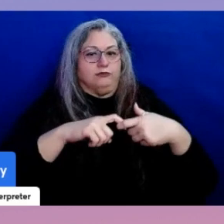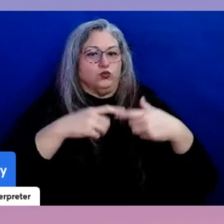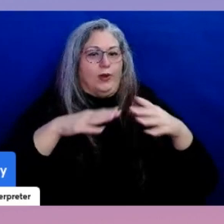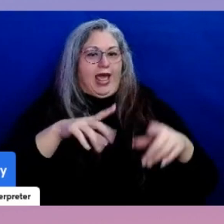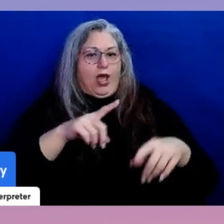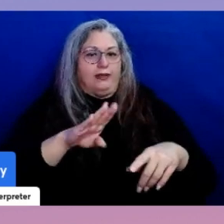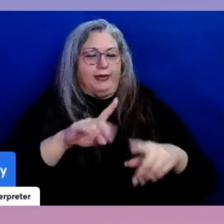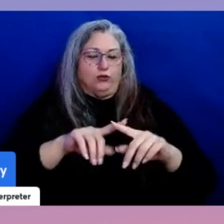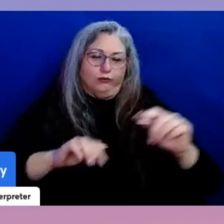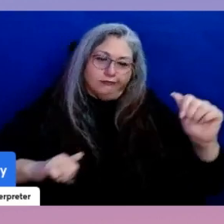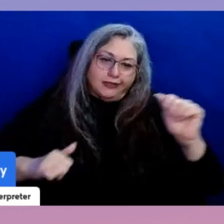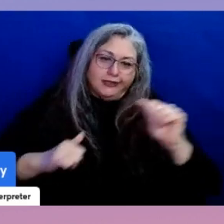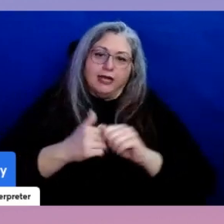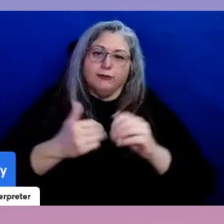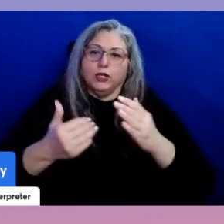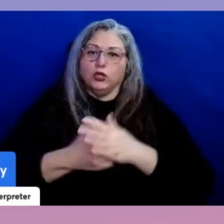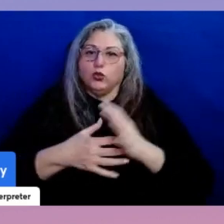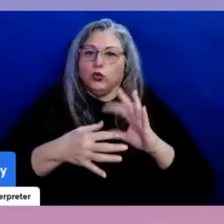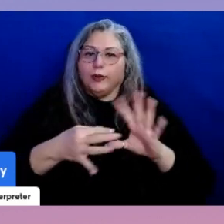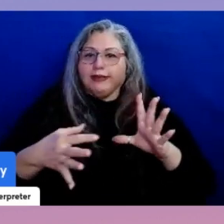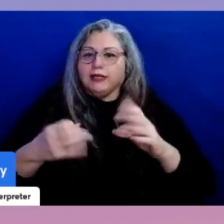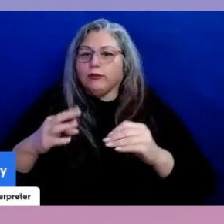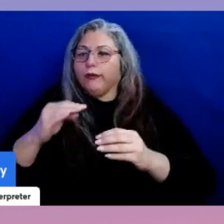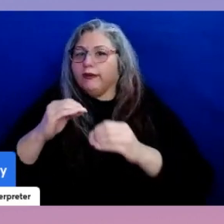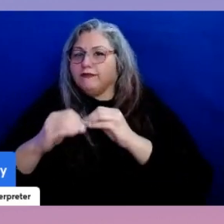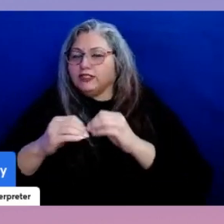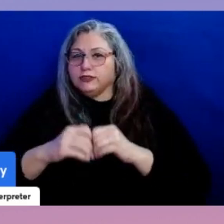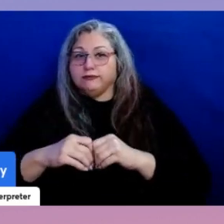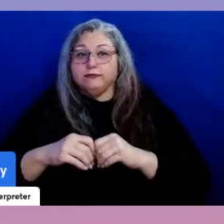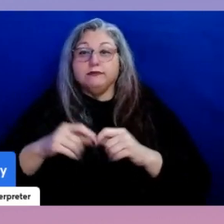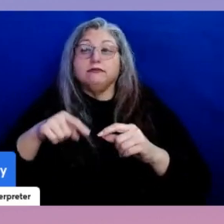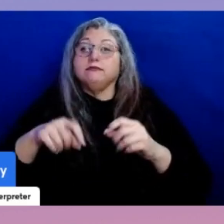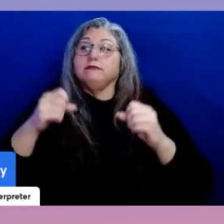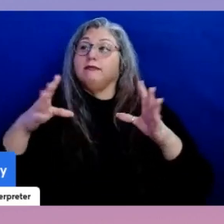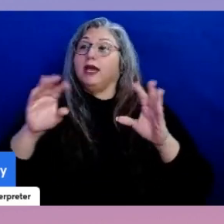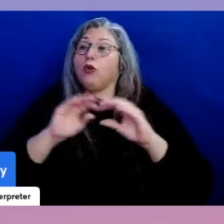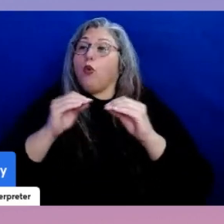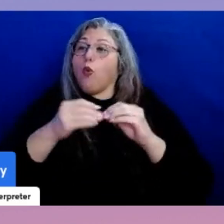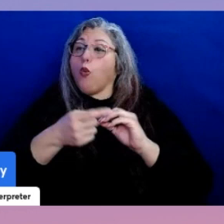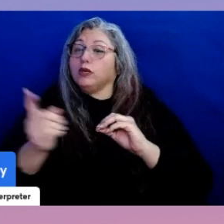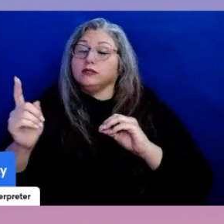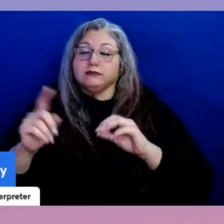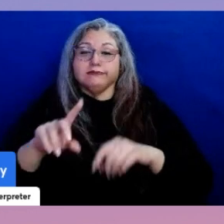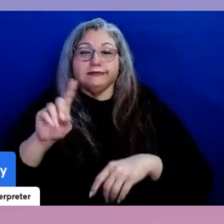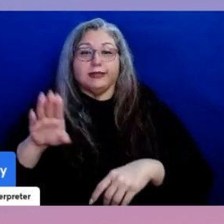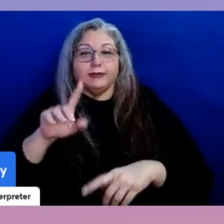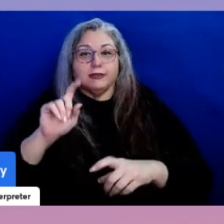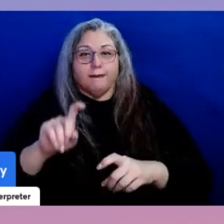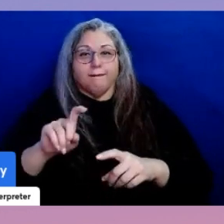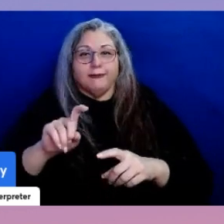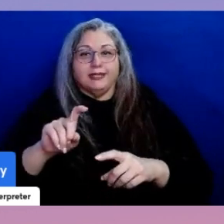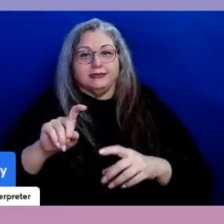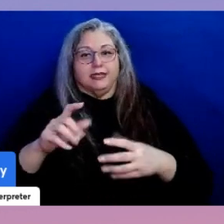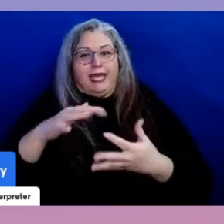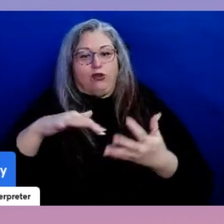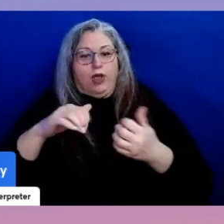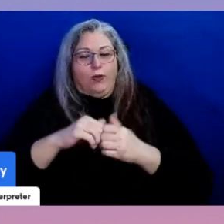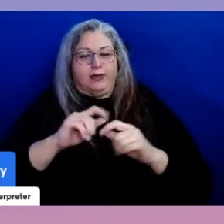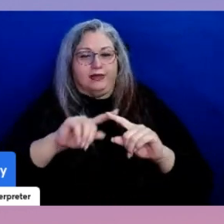releases and patches. In many organizations, databases need to interact with other systems and